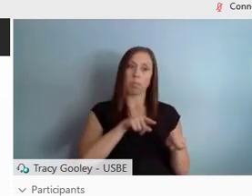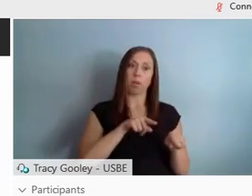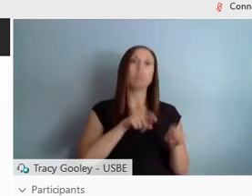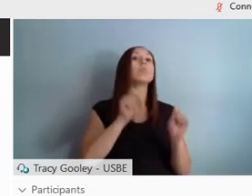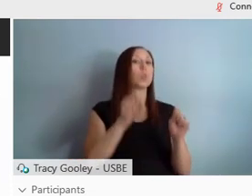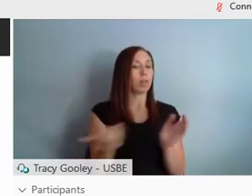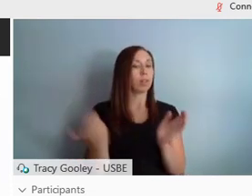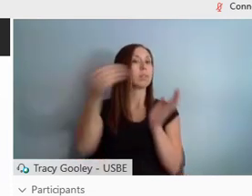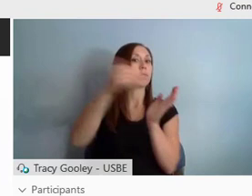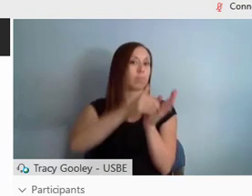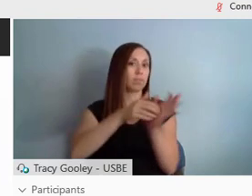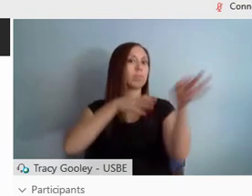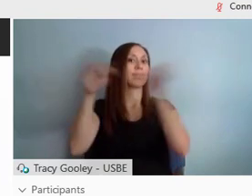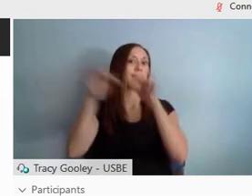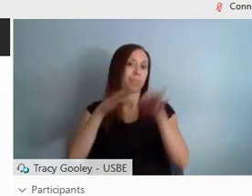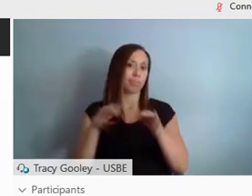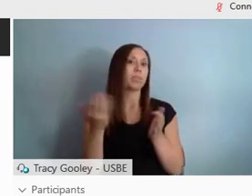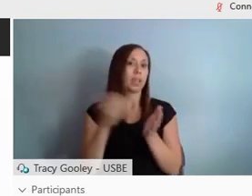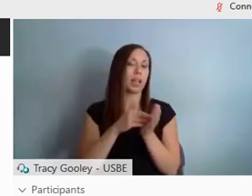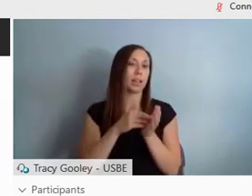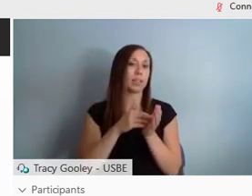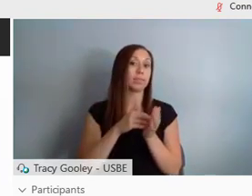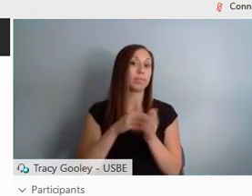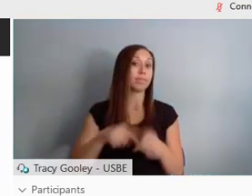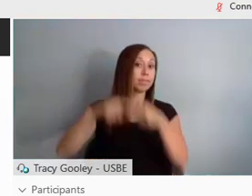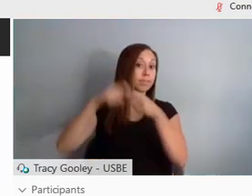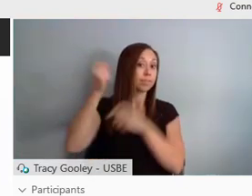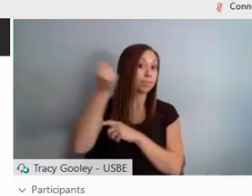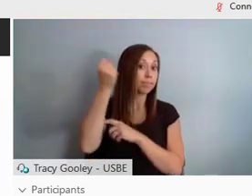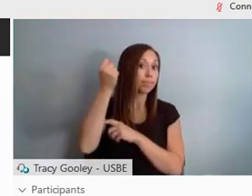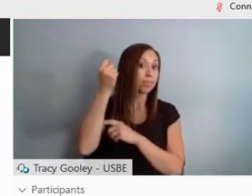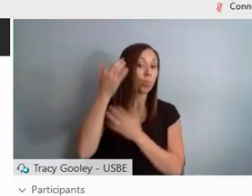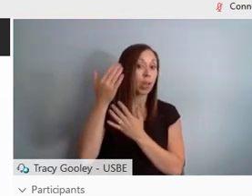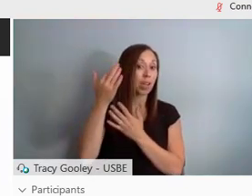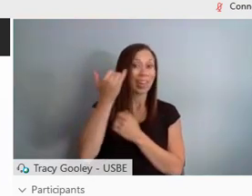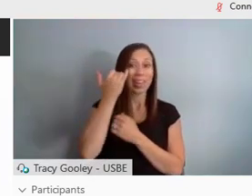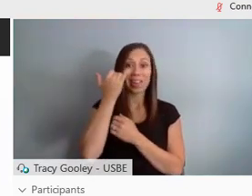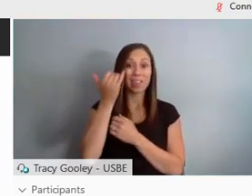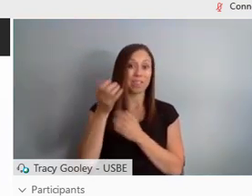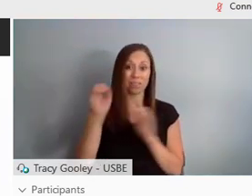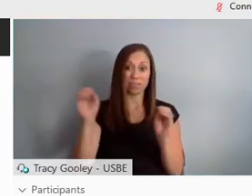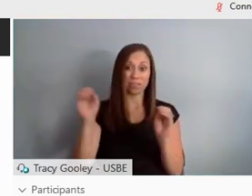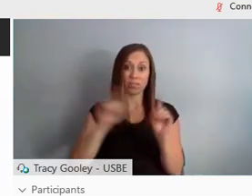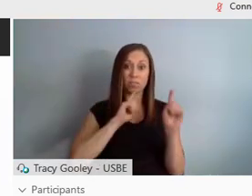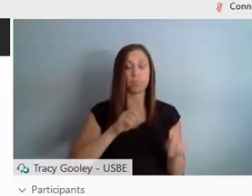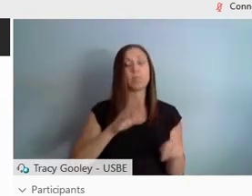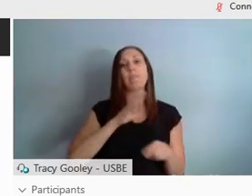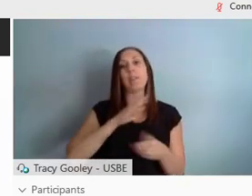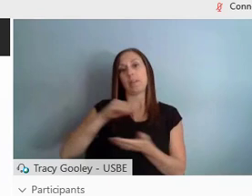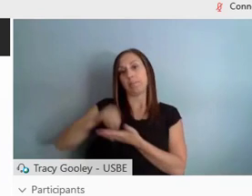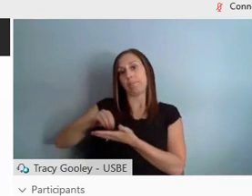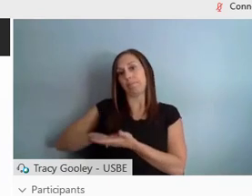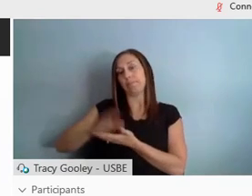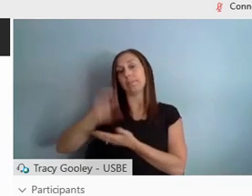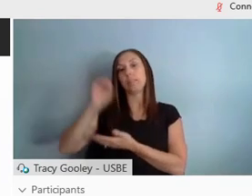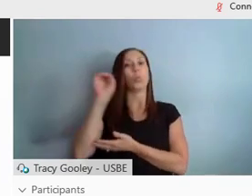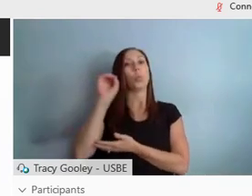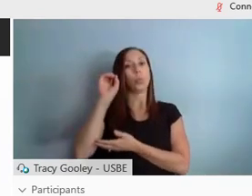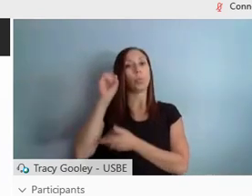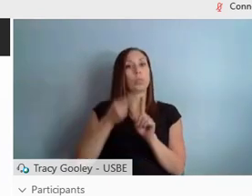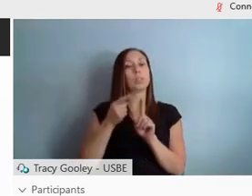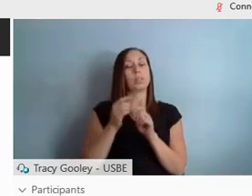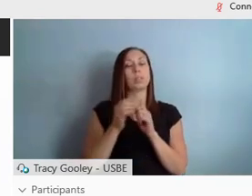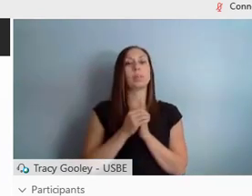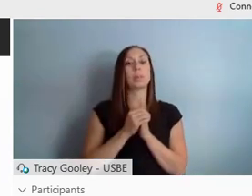the instructions, pause again, and if they still do not respond, you're going to record a score of